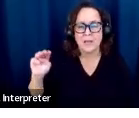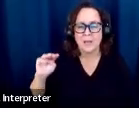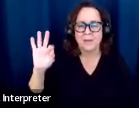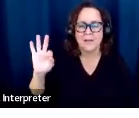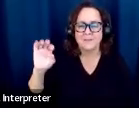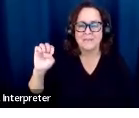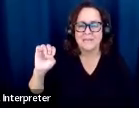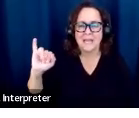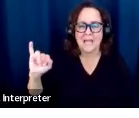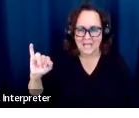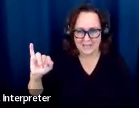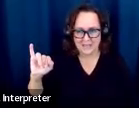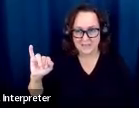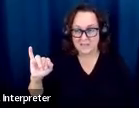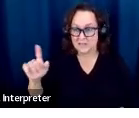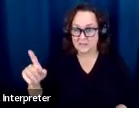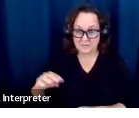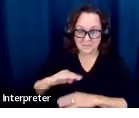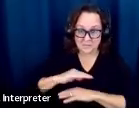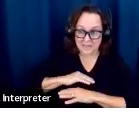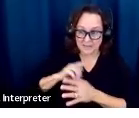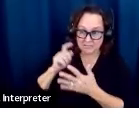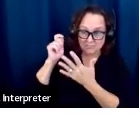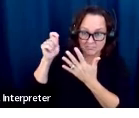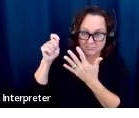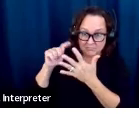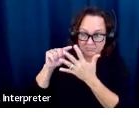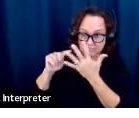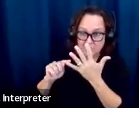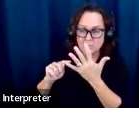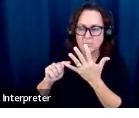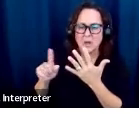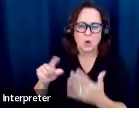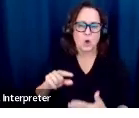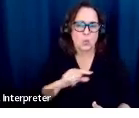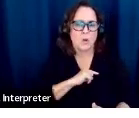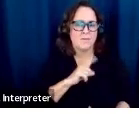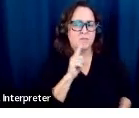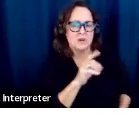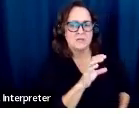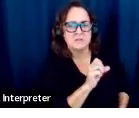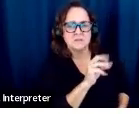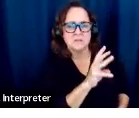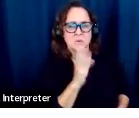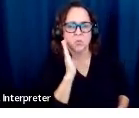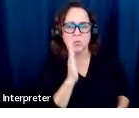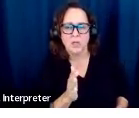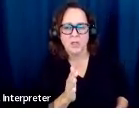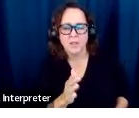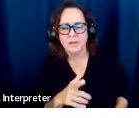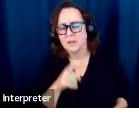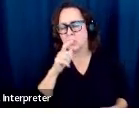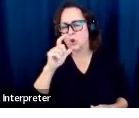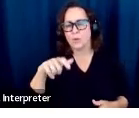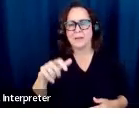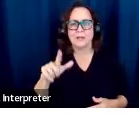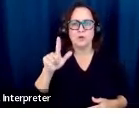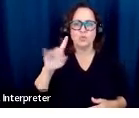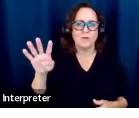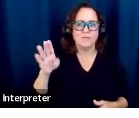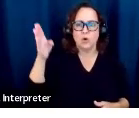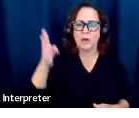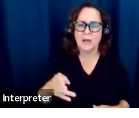basis, then they will qualify for the CSW. You know, if they don't need